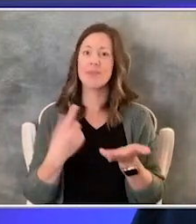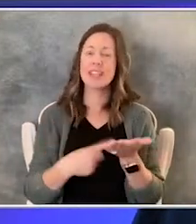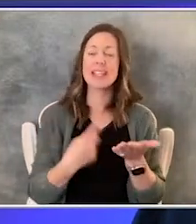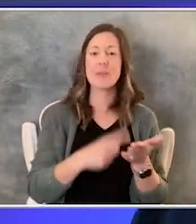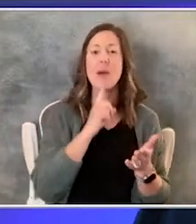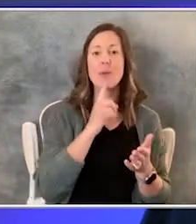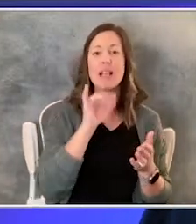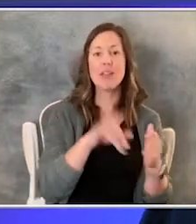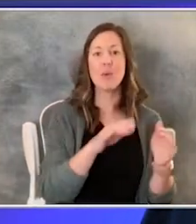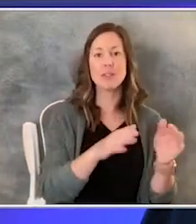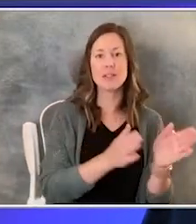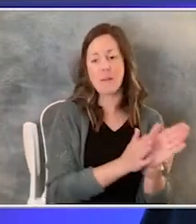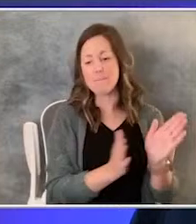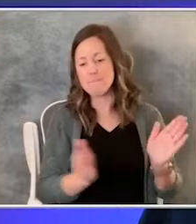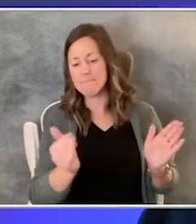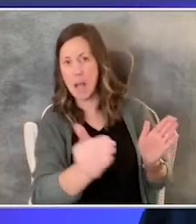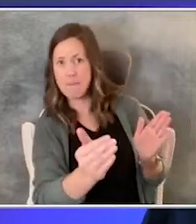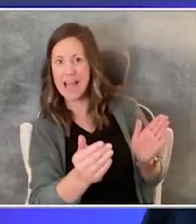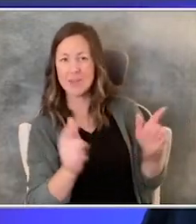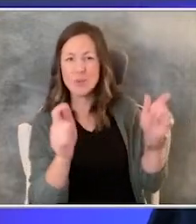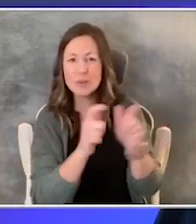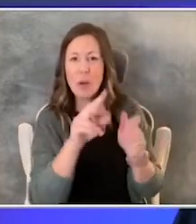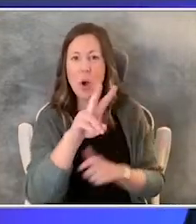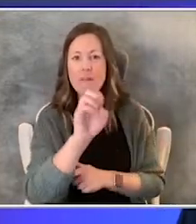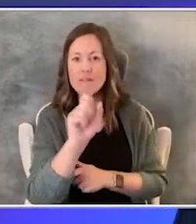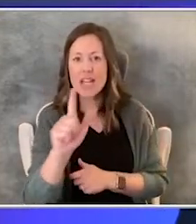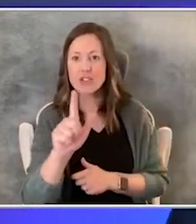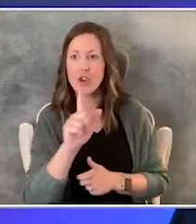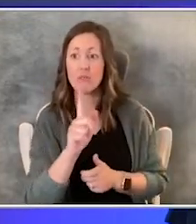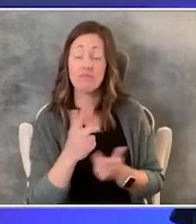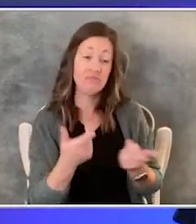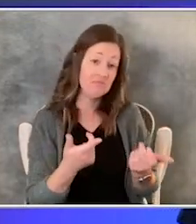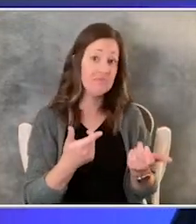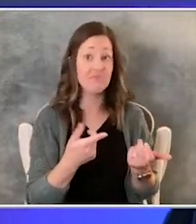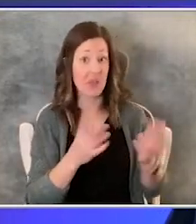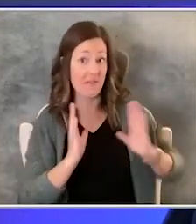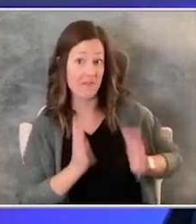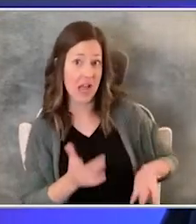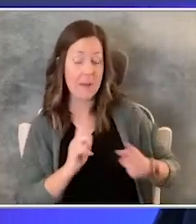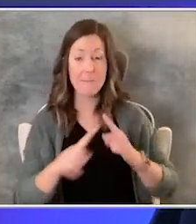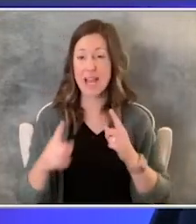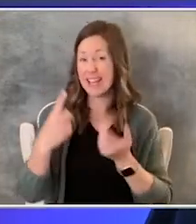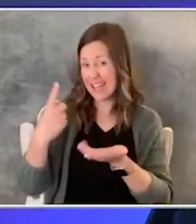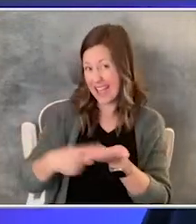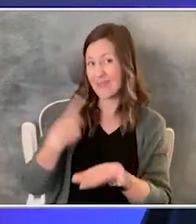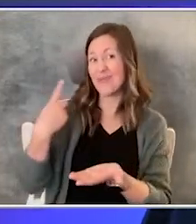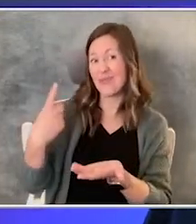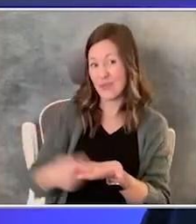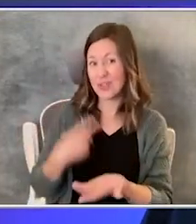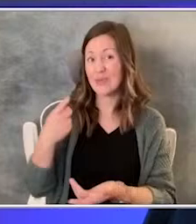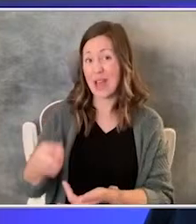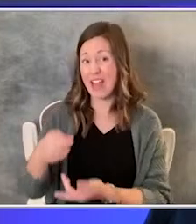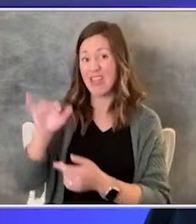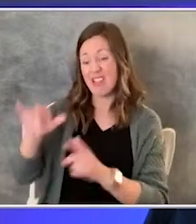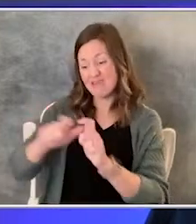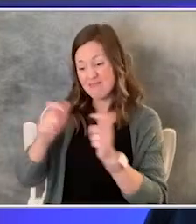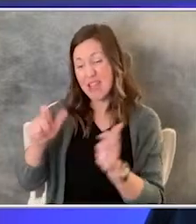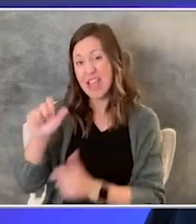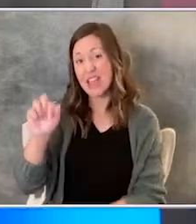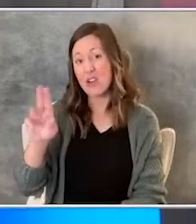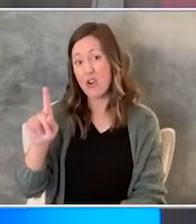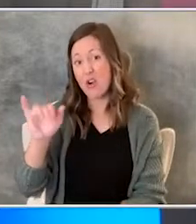we doubled that, and the next day we doubled it again. But got to a mile, mile and a half,